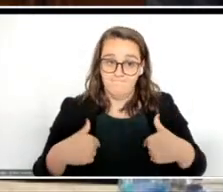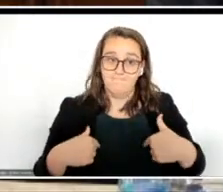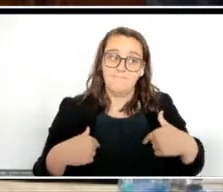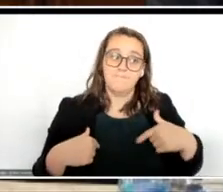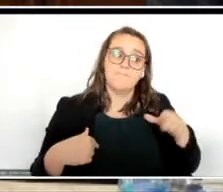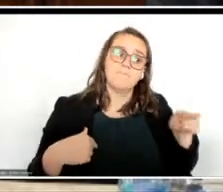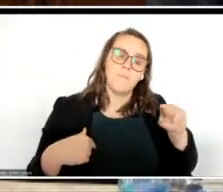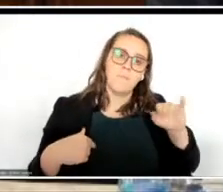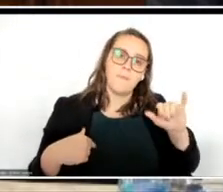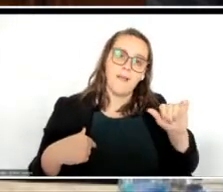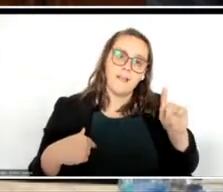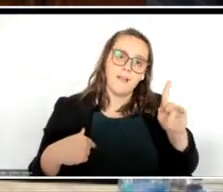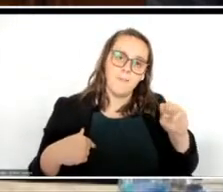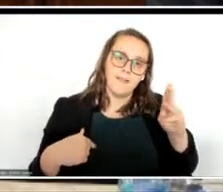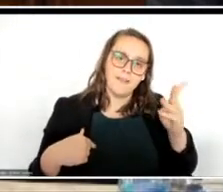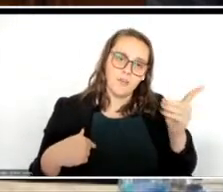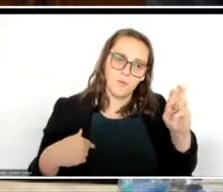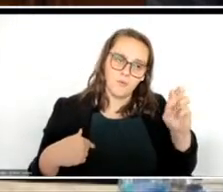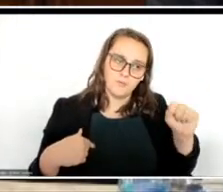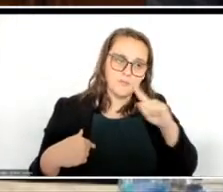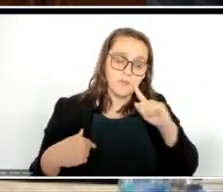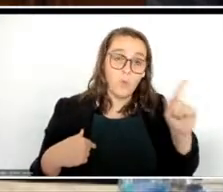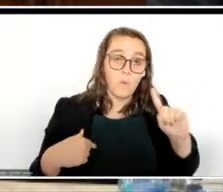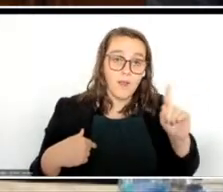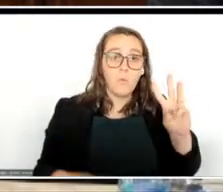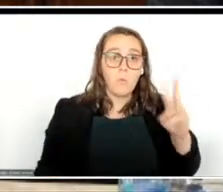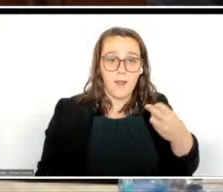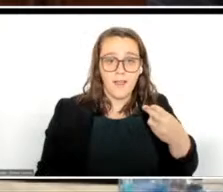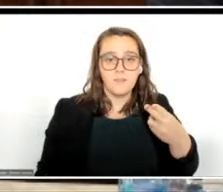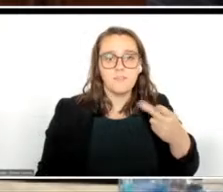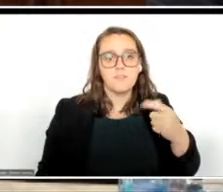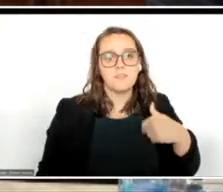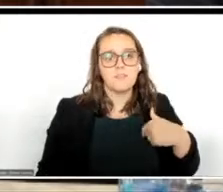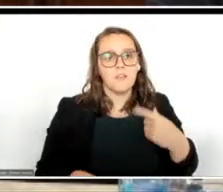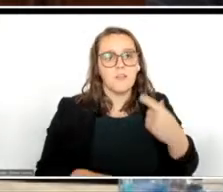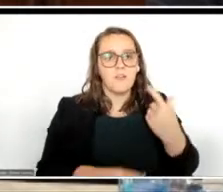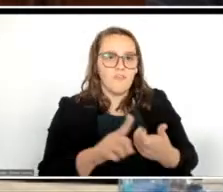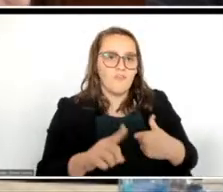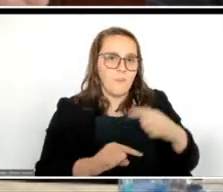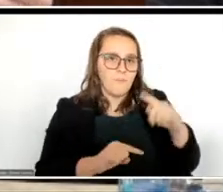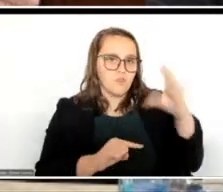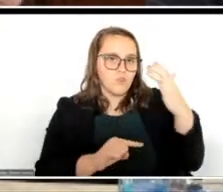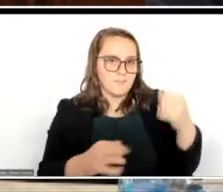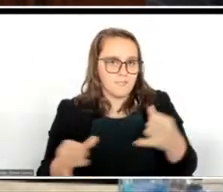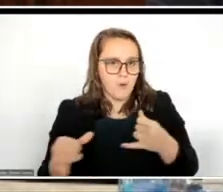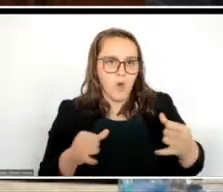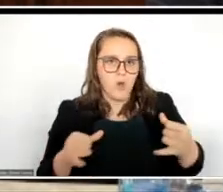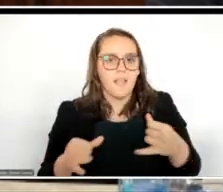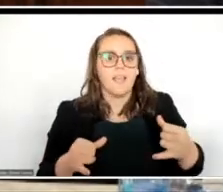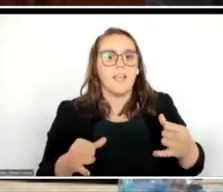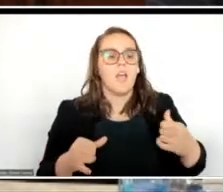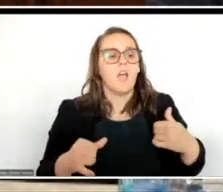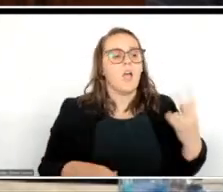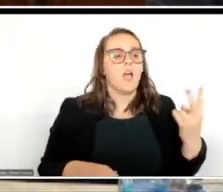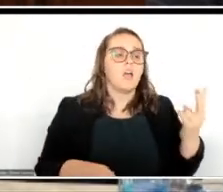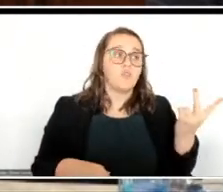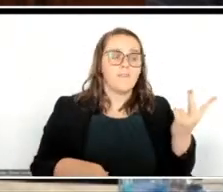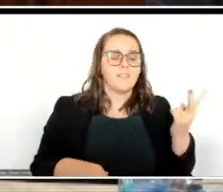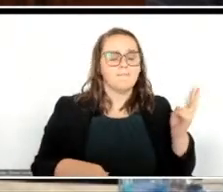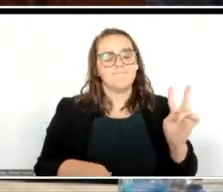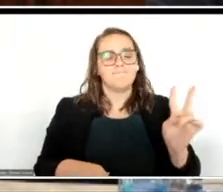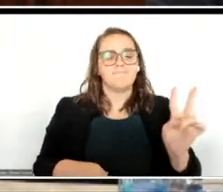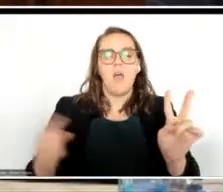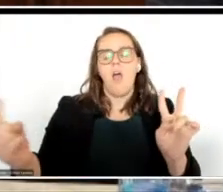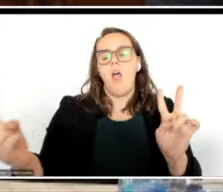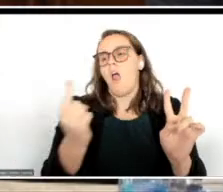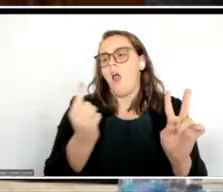Christmas reception. And as we were walking back from the Christmas reception that evening, the president was walking out of the Oval Office, so we